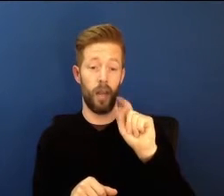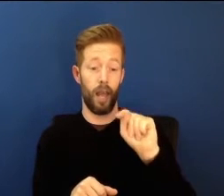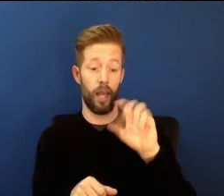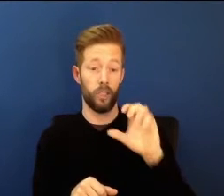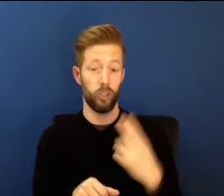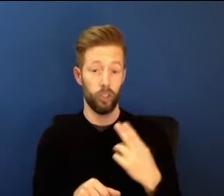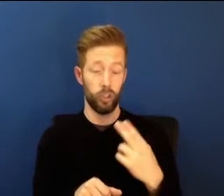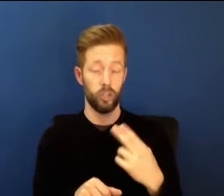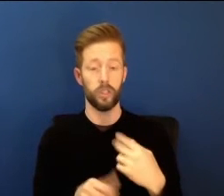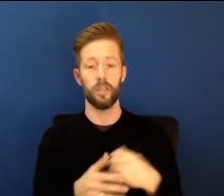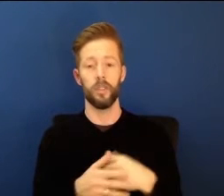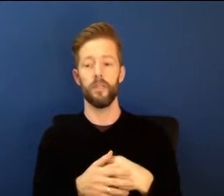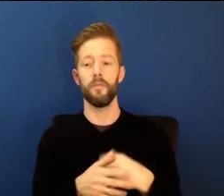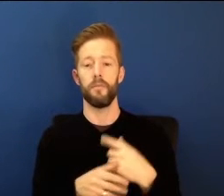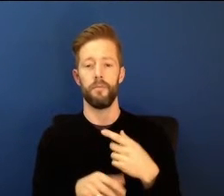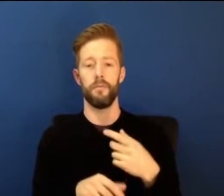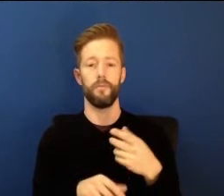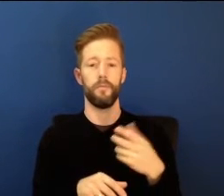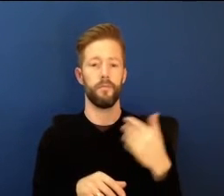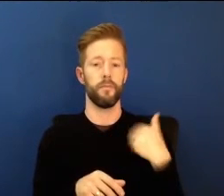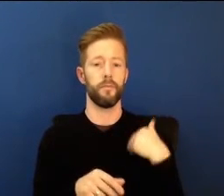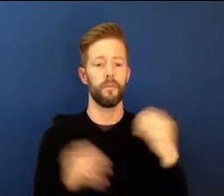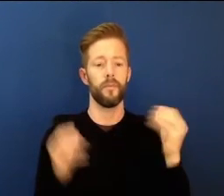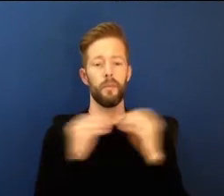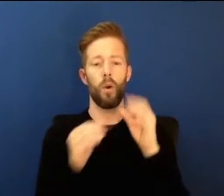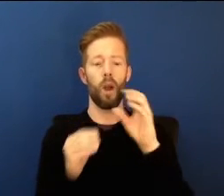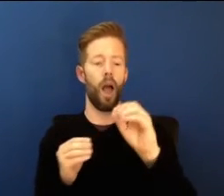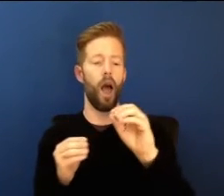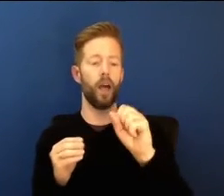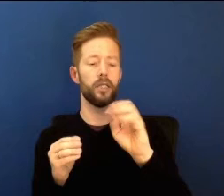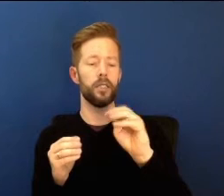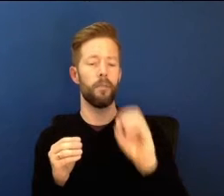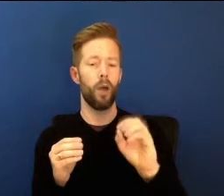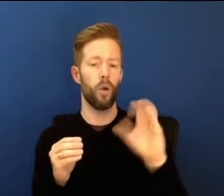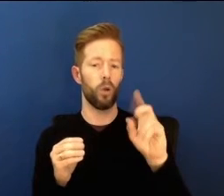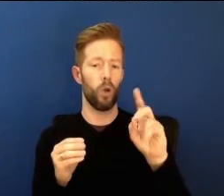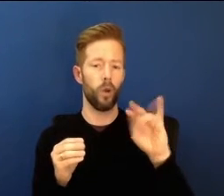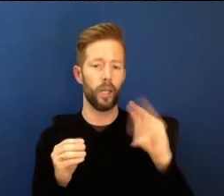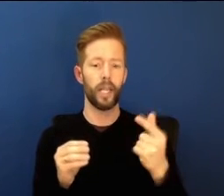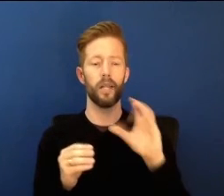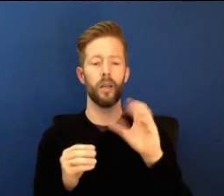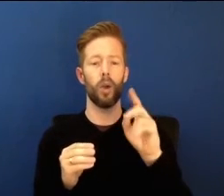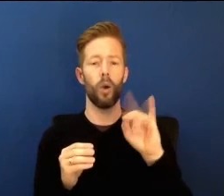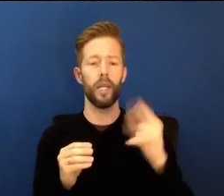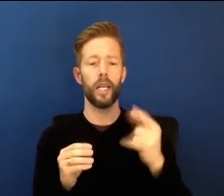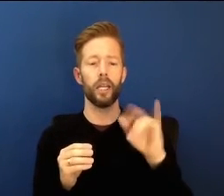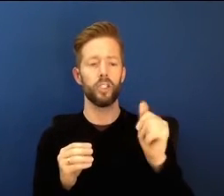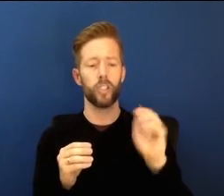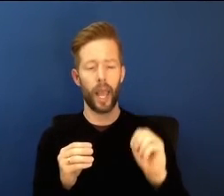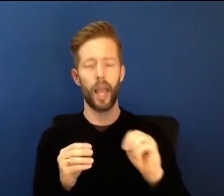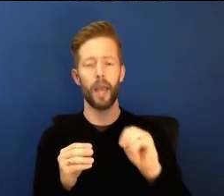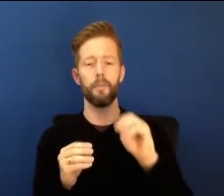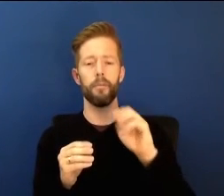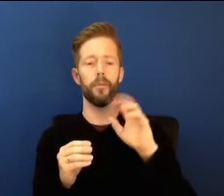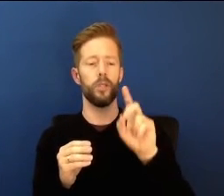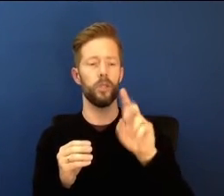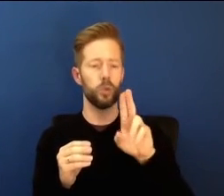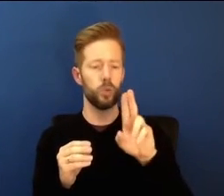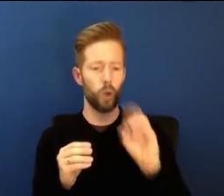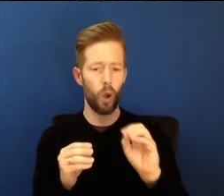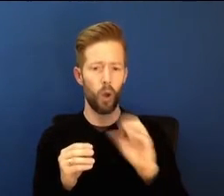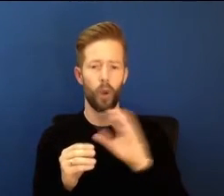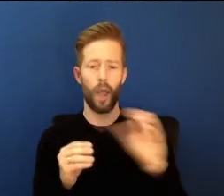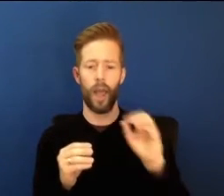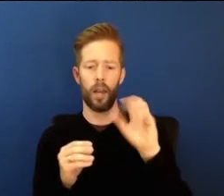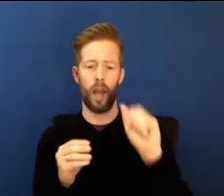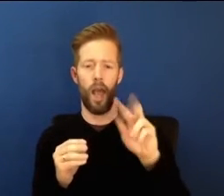Scratch, or is going to get more into some of the Osmo coding programs, like they have Coding Jam, Coding Duo,